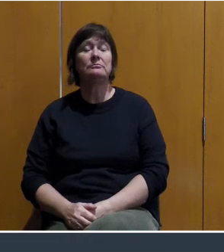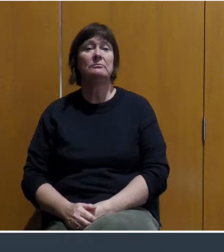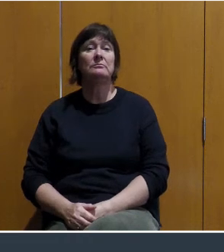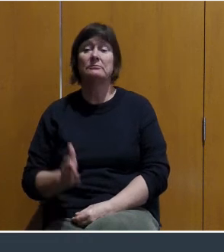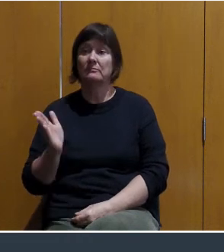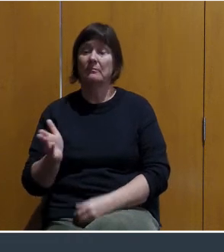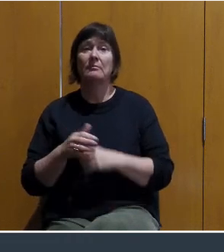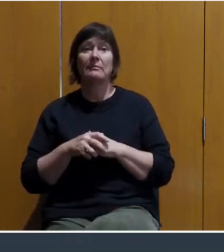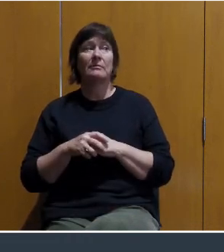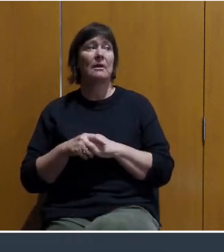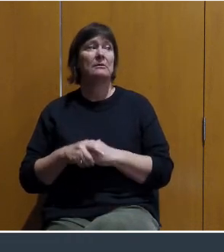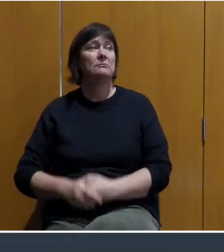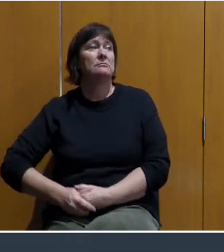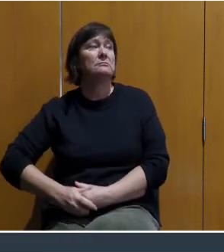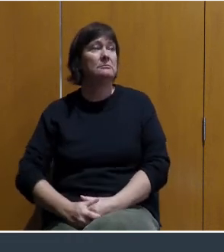Councillor Bogue.